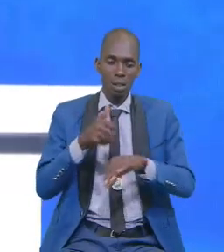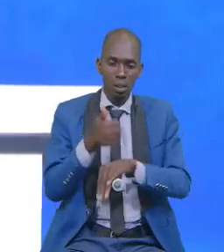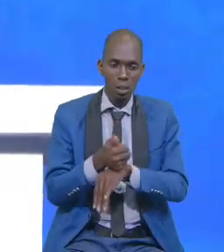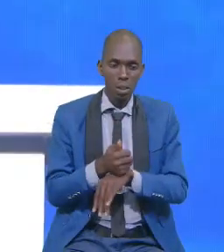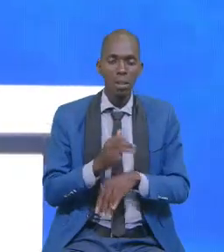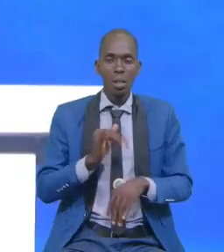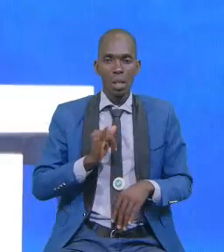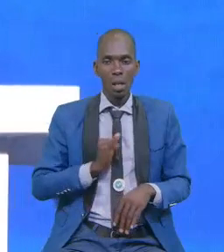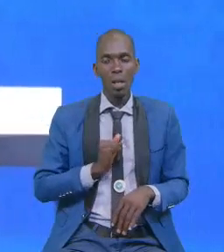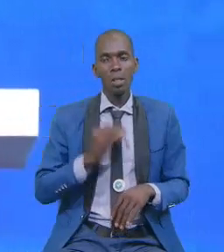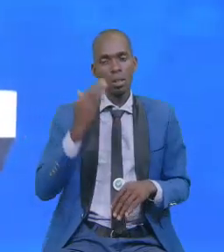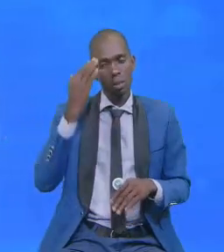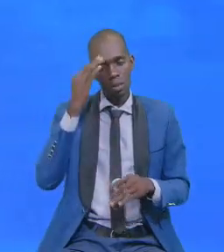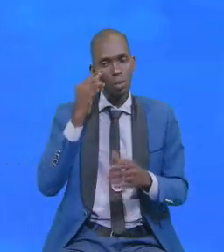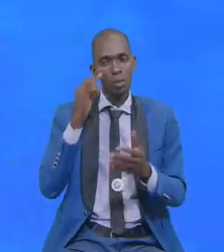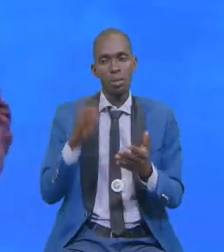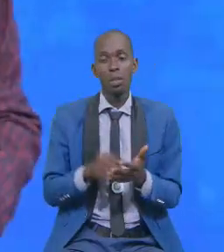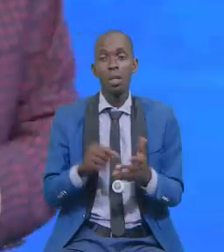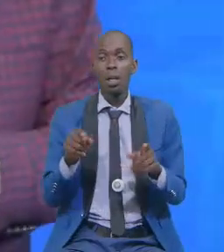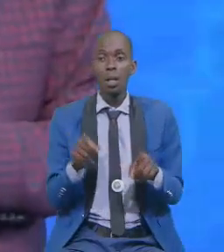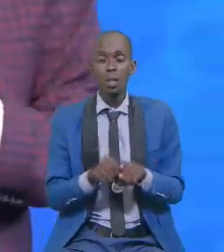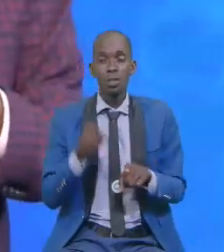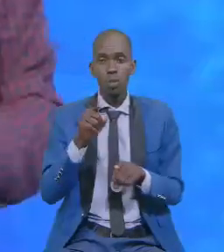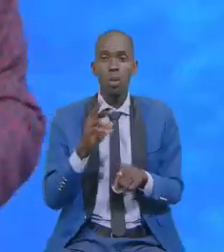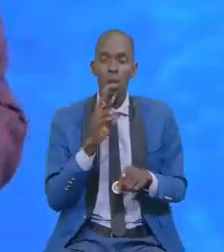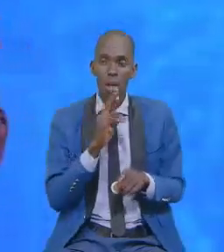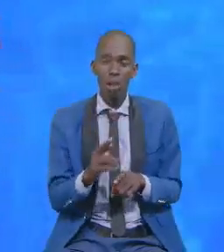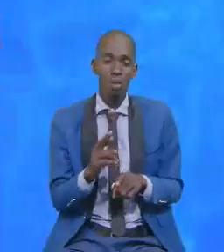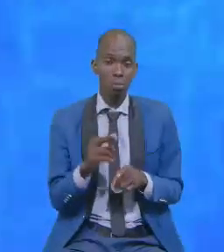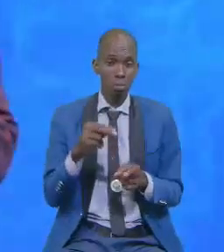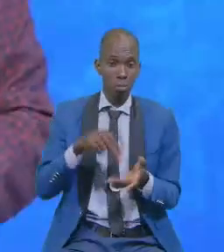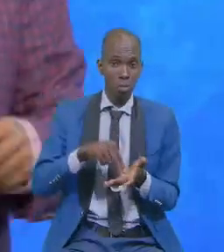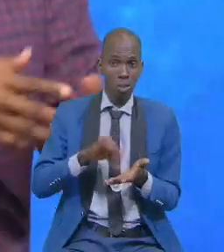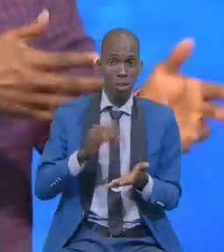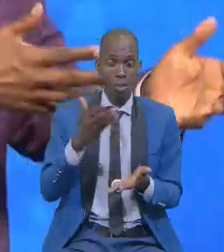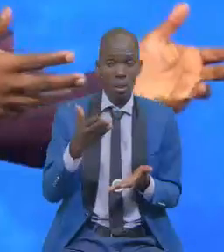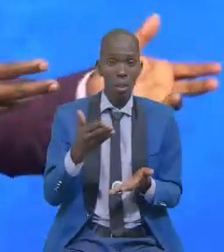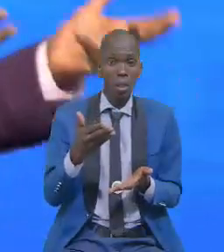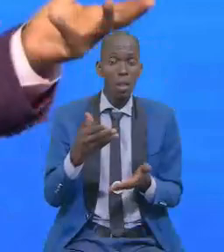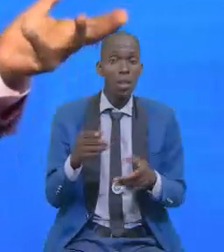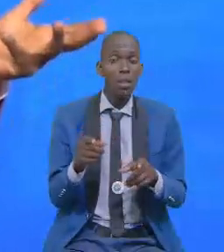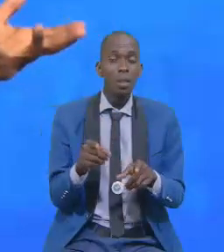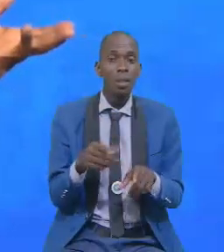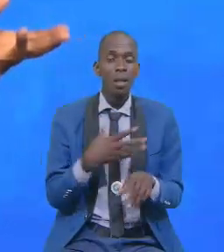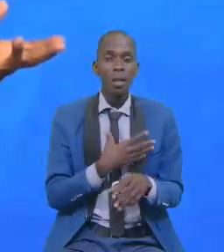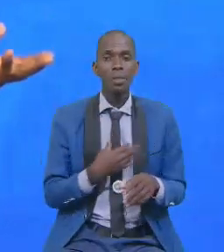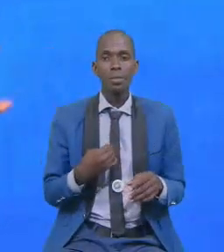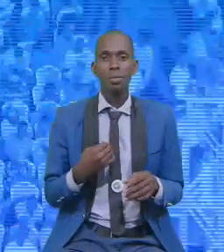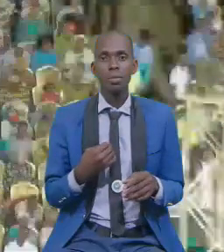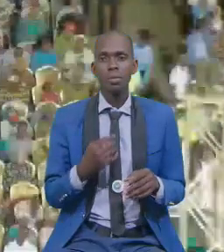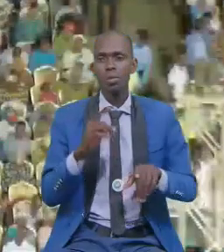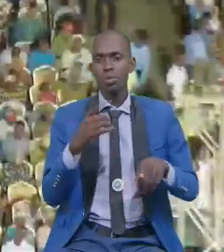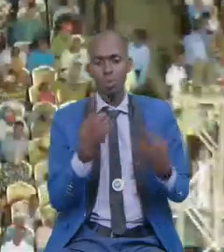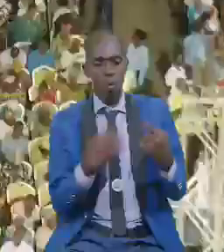acknowledge. As we're standing up, tell the Lord and say, Lord, I come out of darkness,